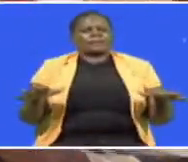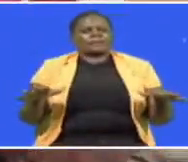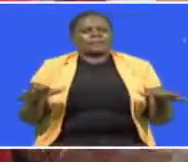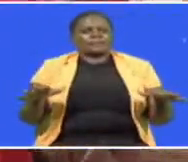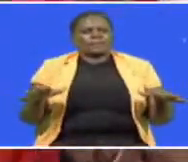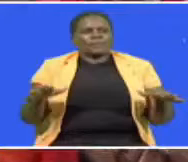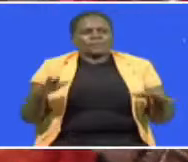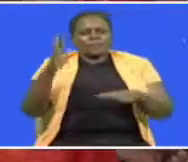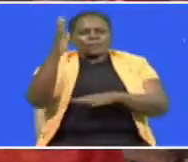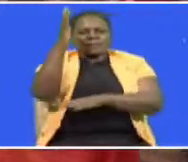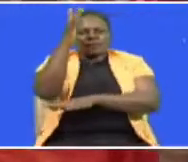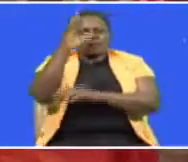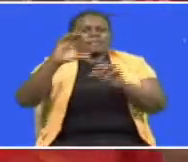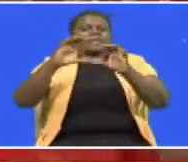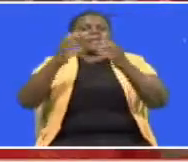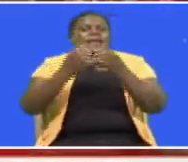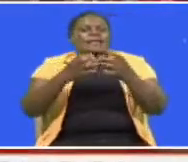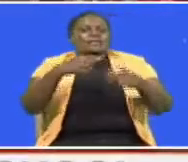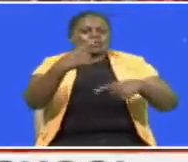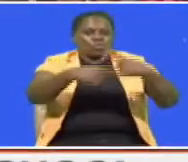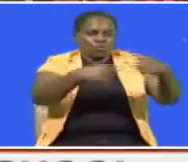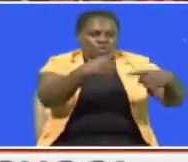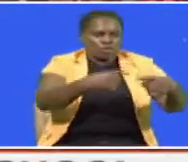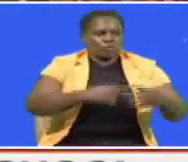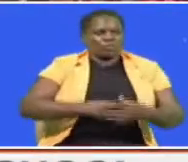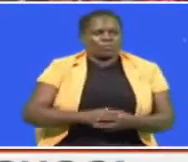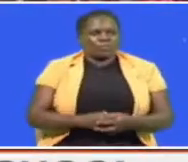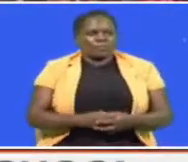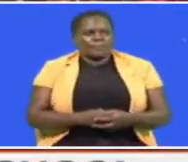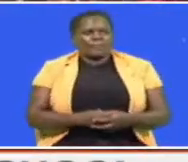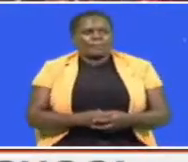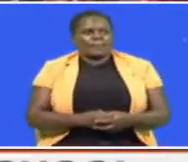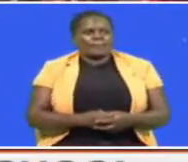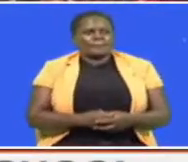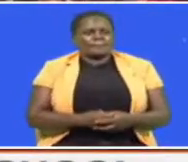an acacia tree, a class is on.